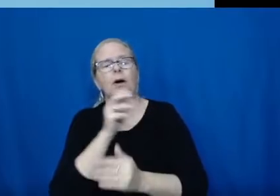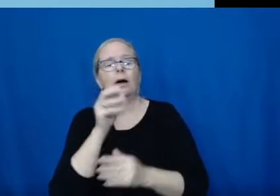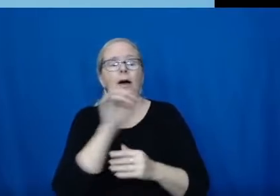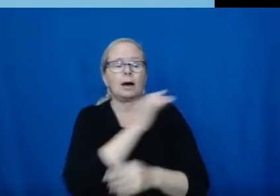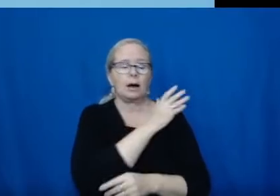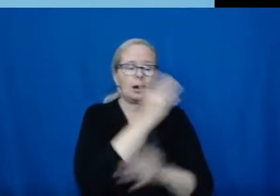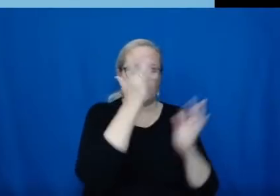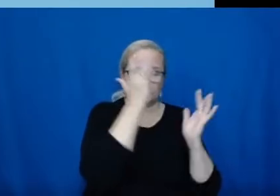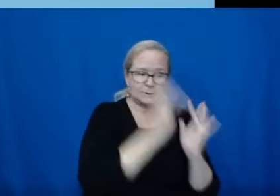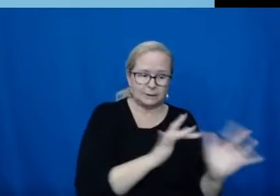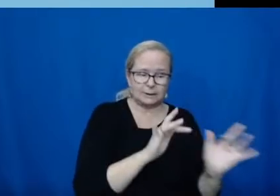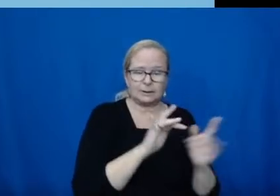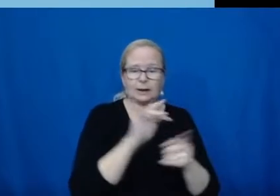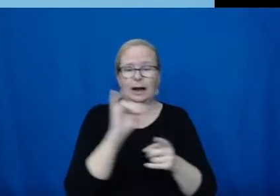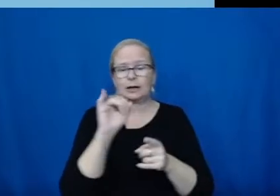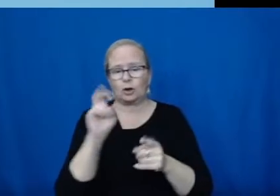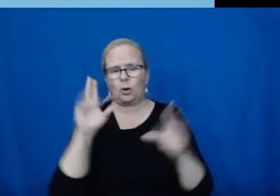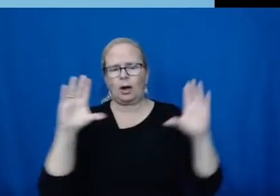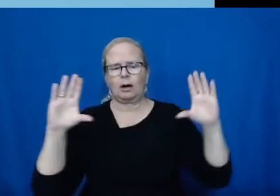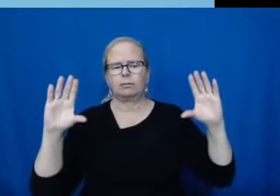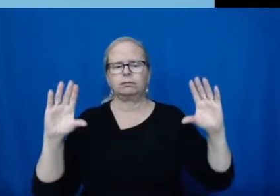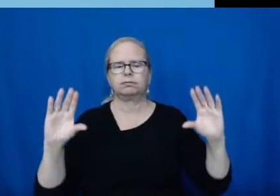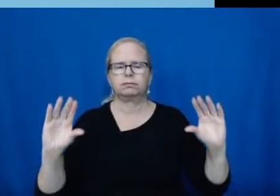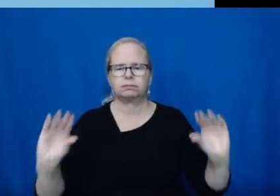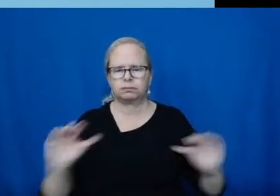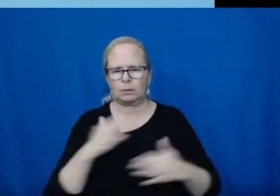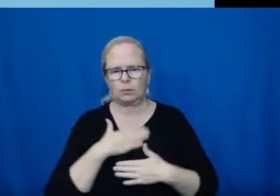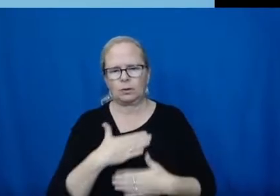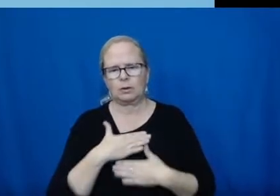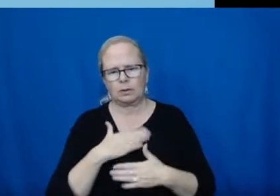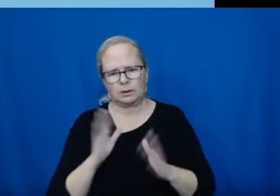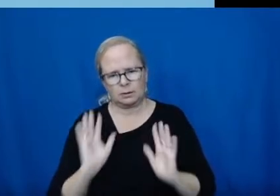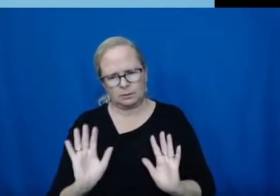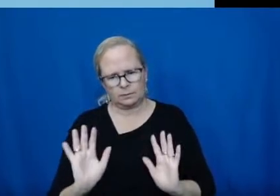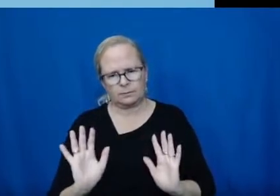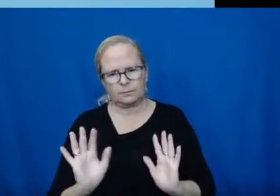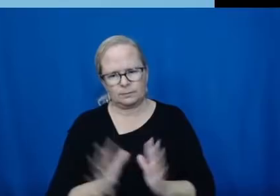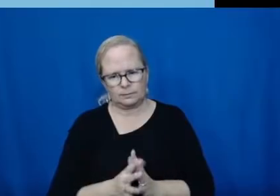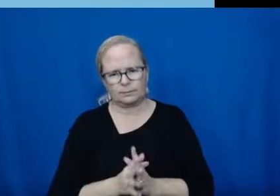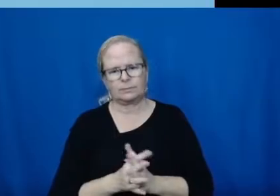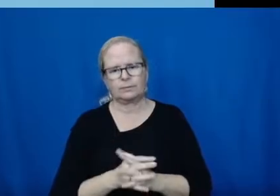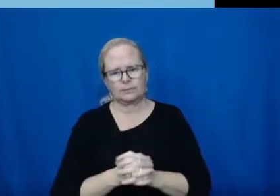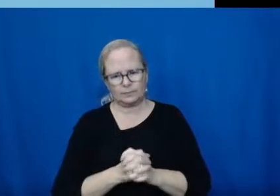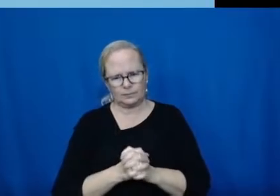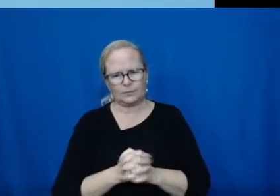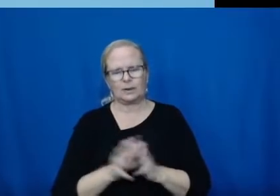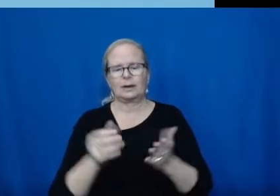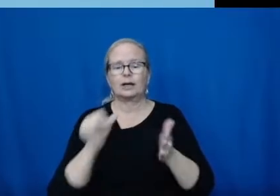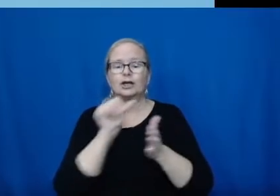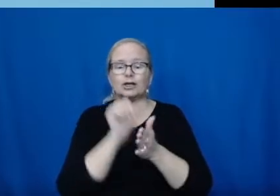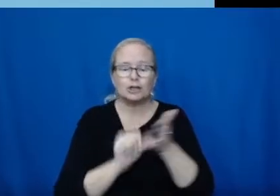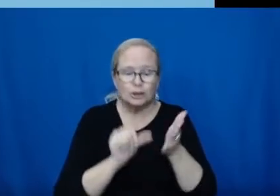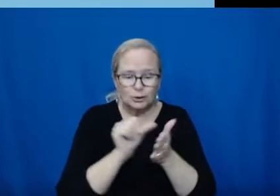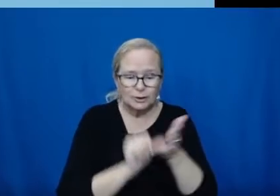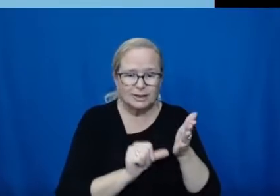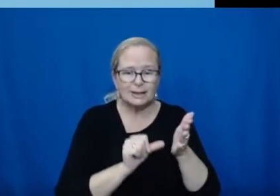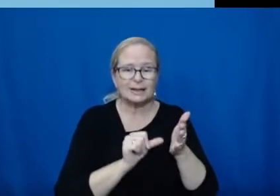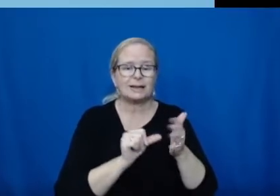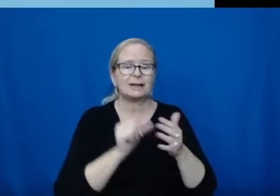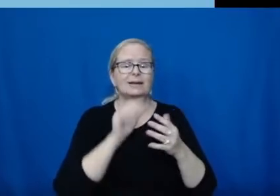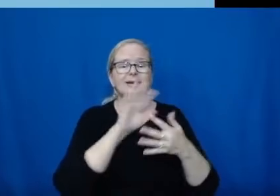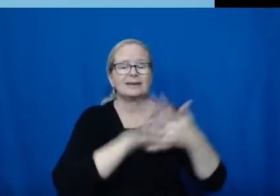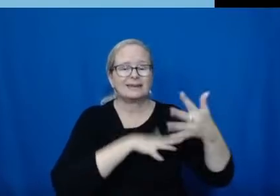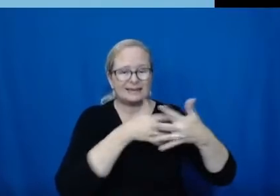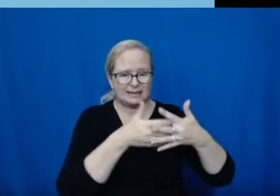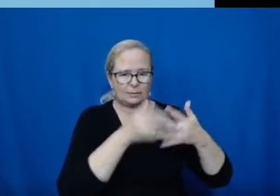operations and surgeries. But if we would keep firebreak longer, for 6 weeks